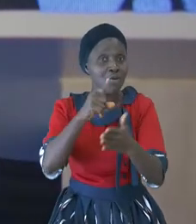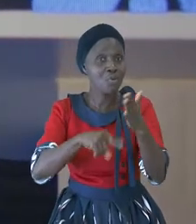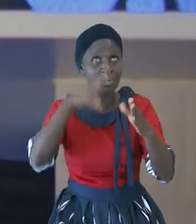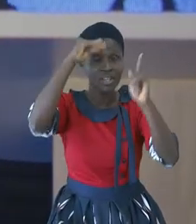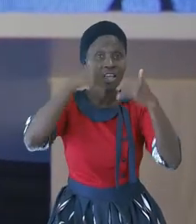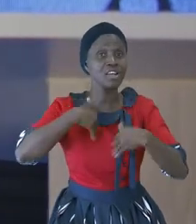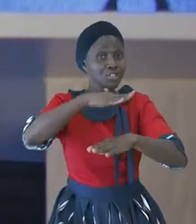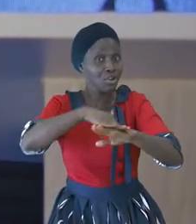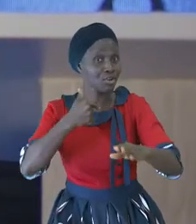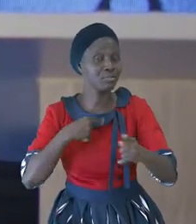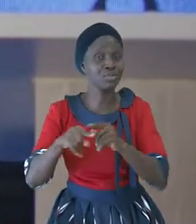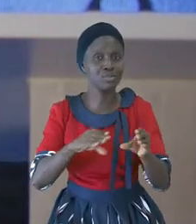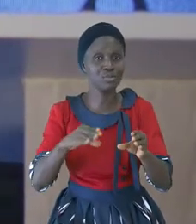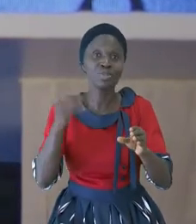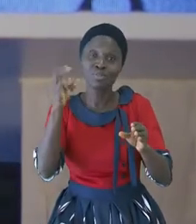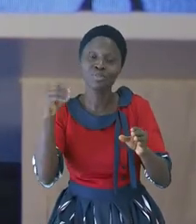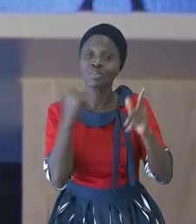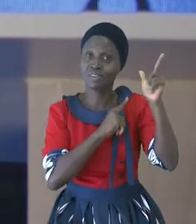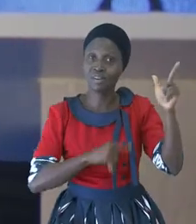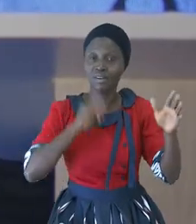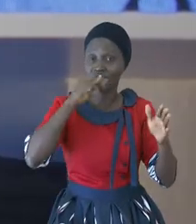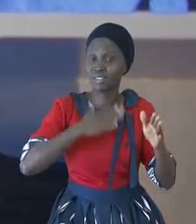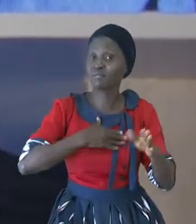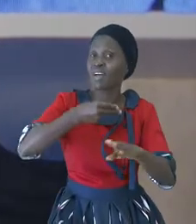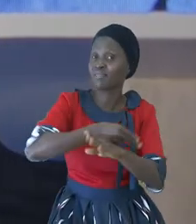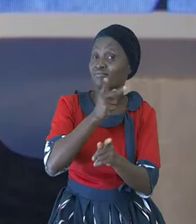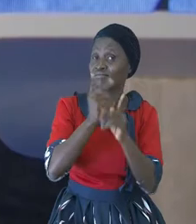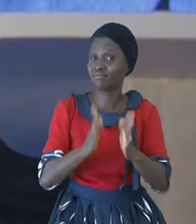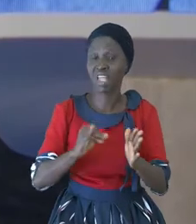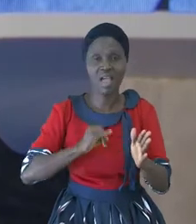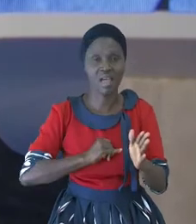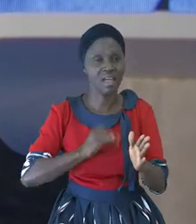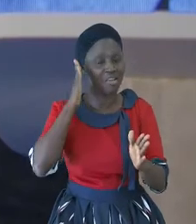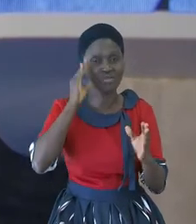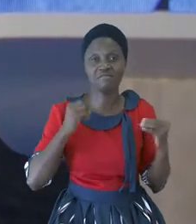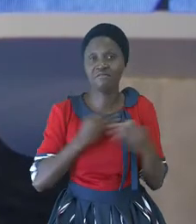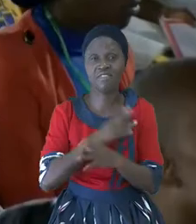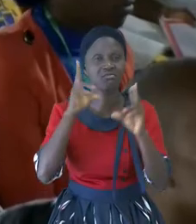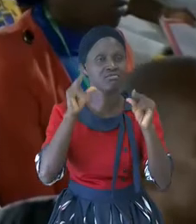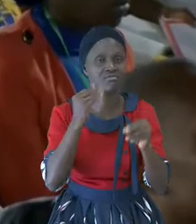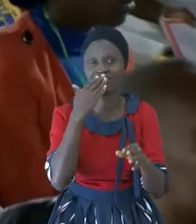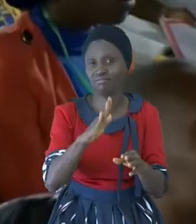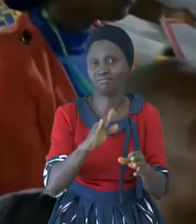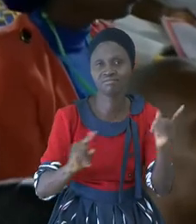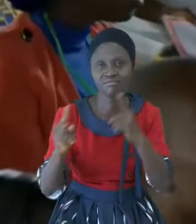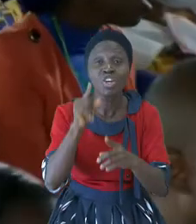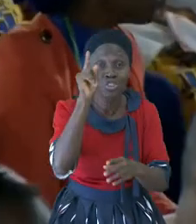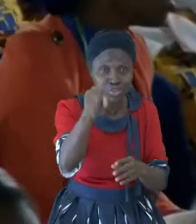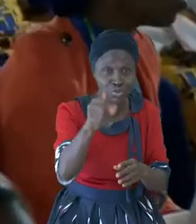The Lord is my shepherd. I will fear no evil. You will fear no